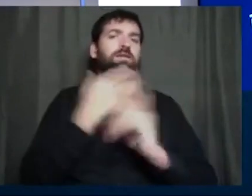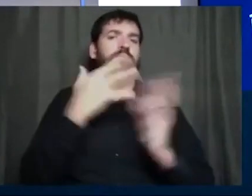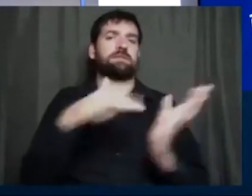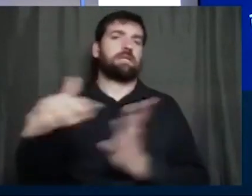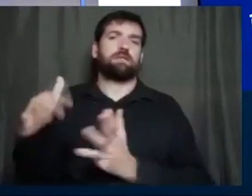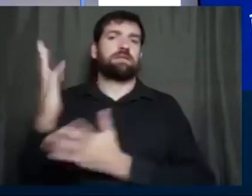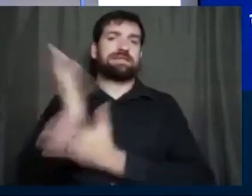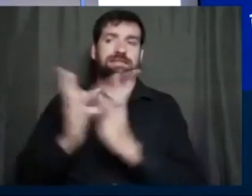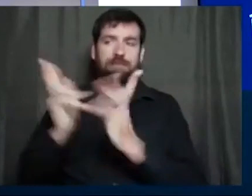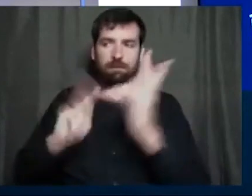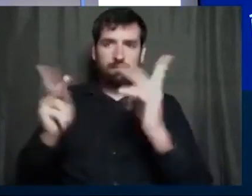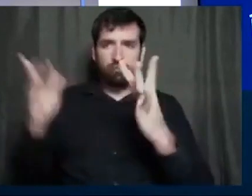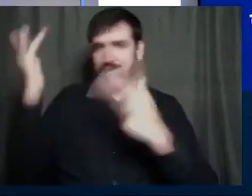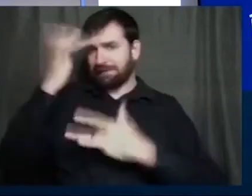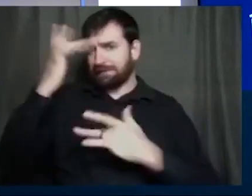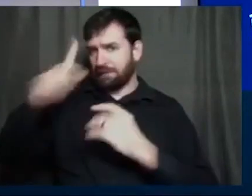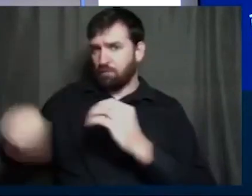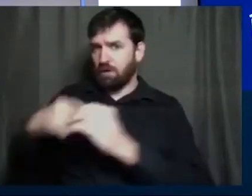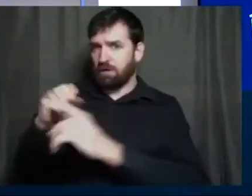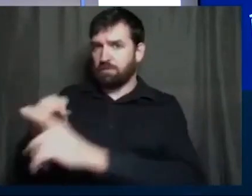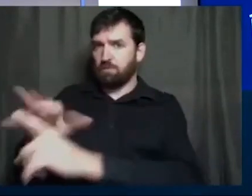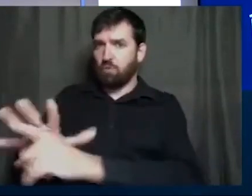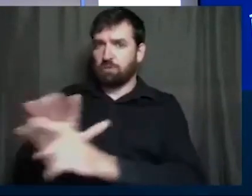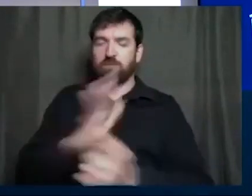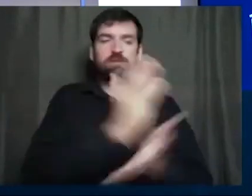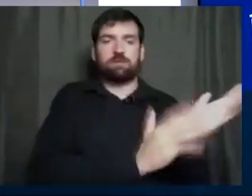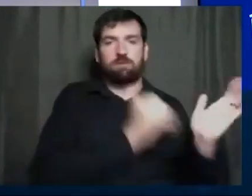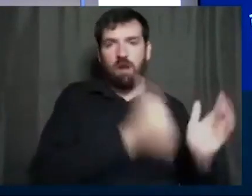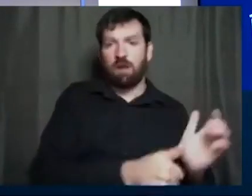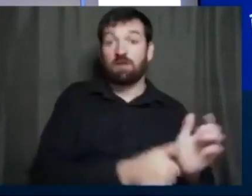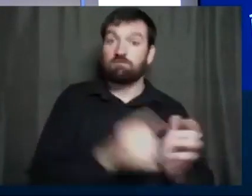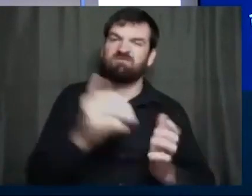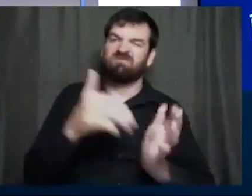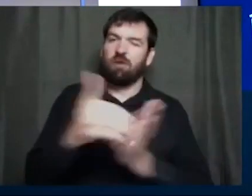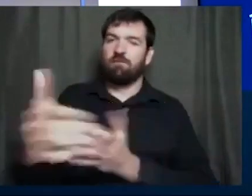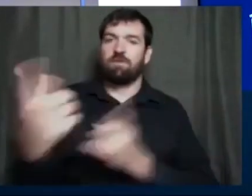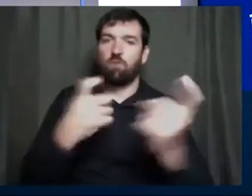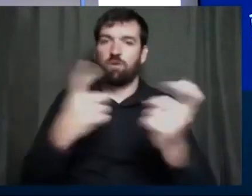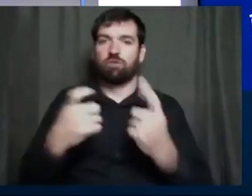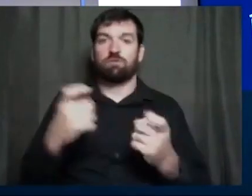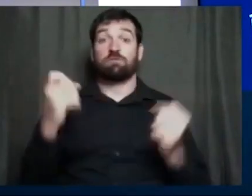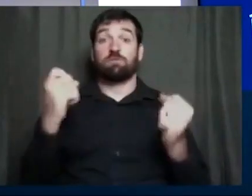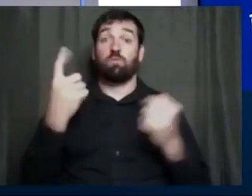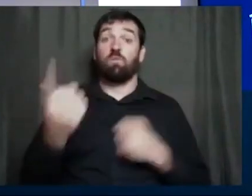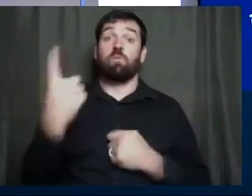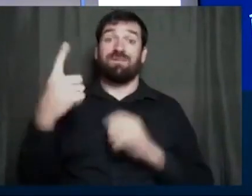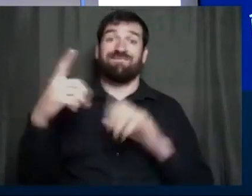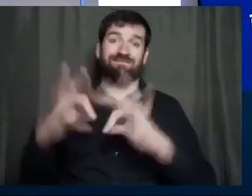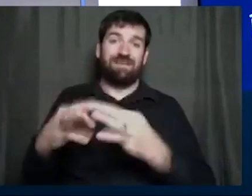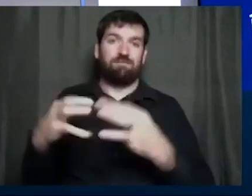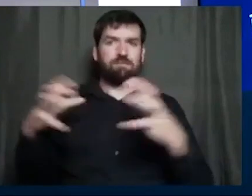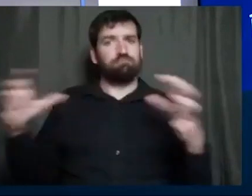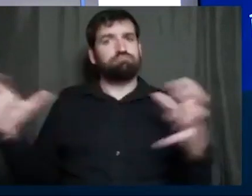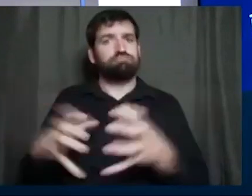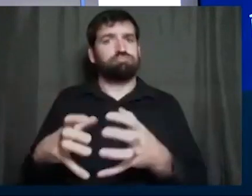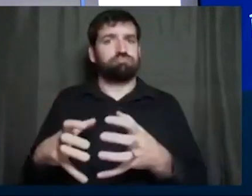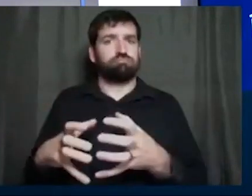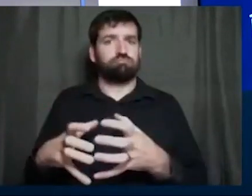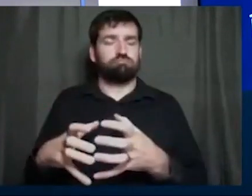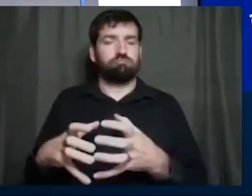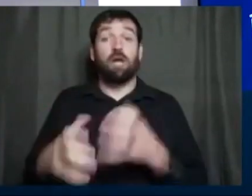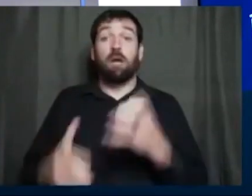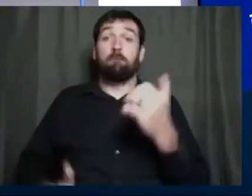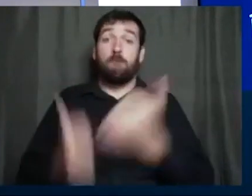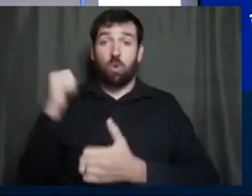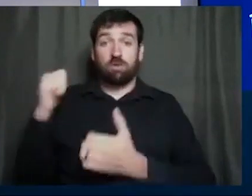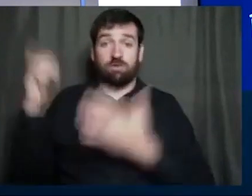when exposed and some don't. We get this question quite a bit. I know a whole family, they were together, most contracted it,